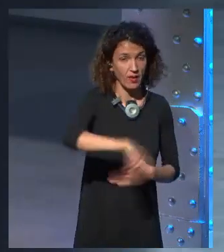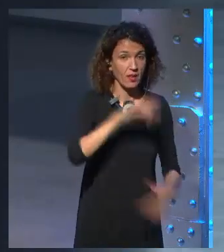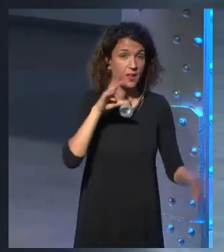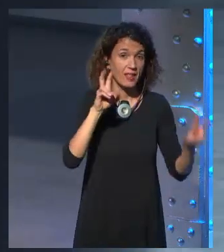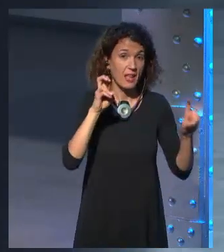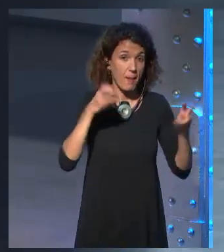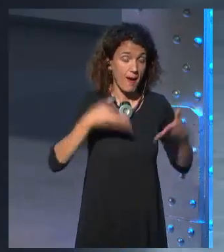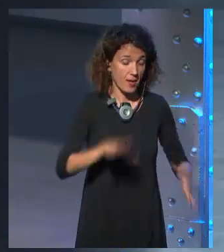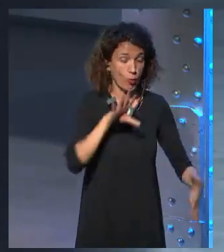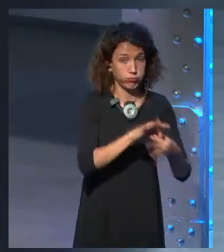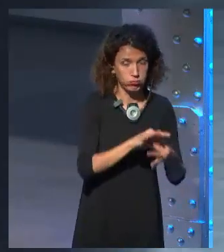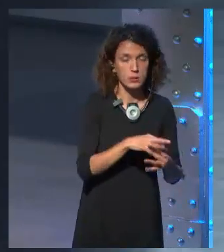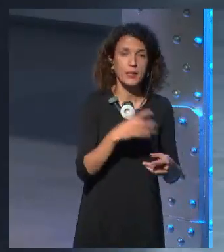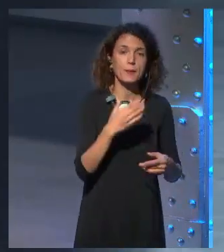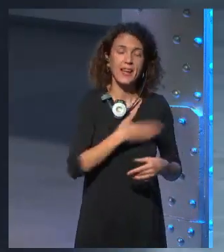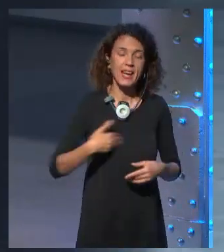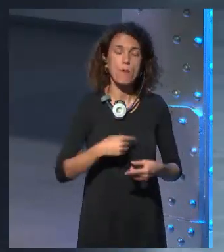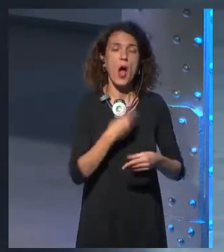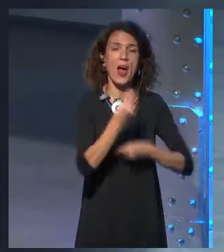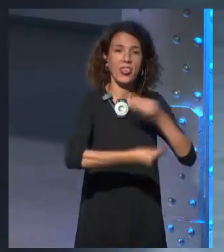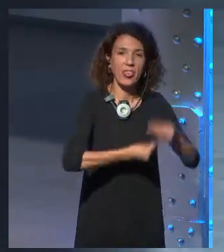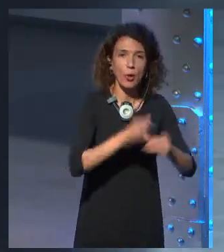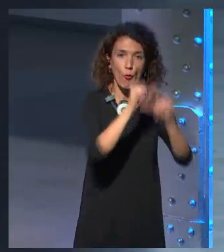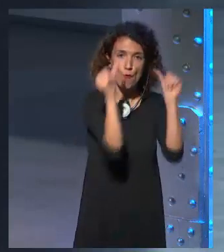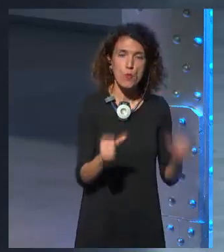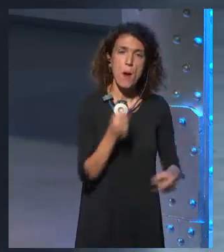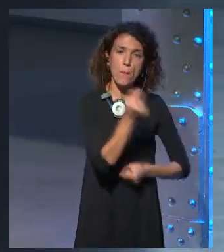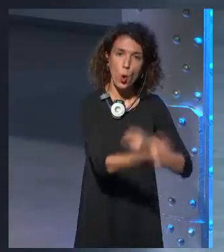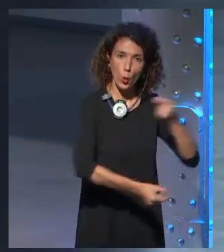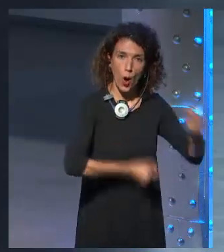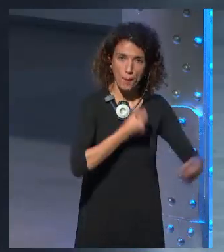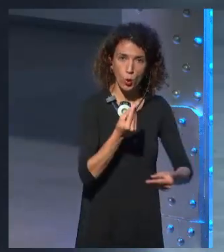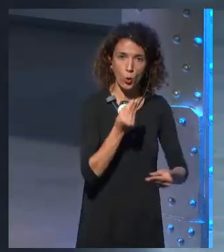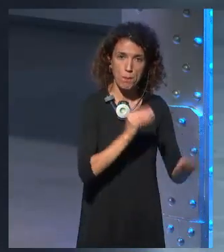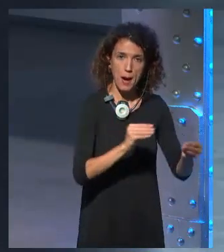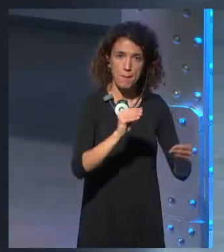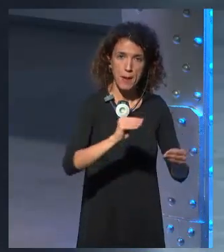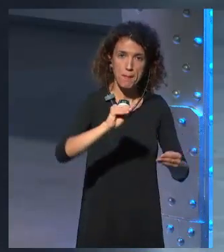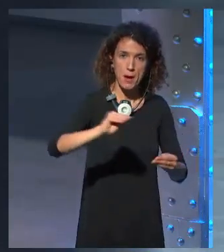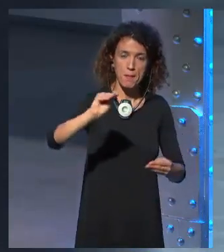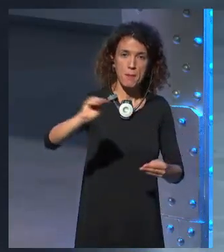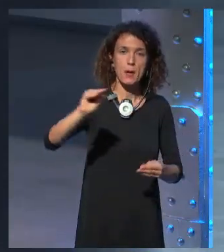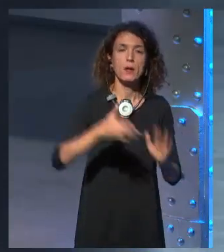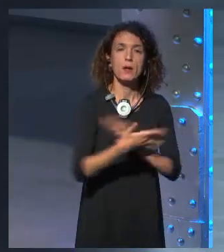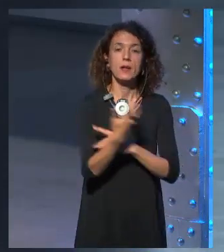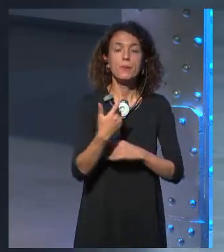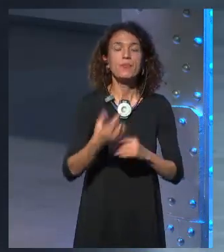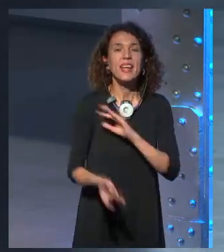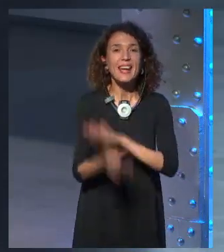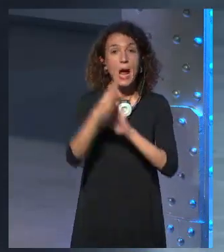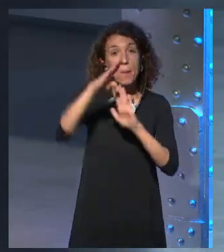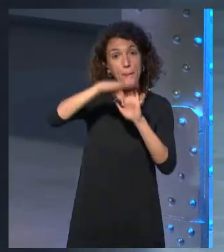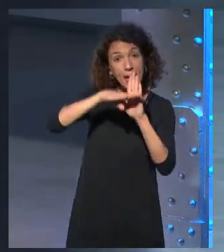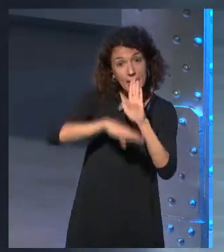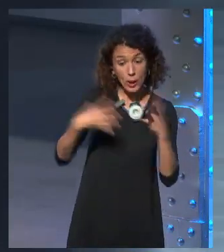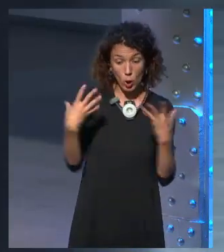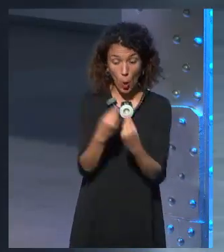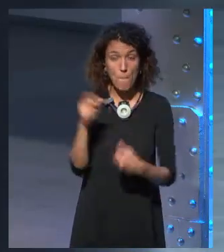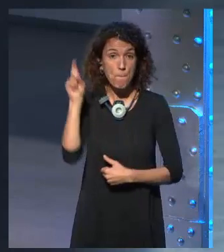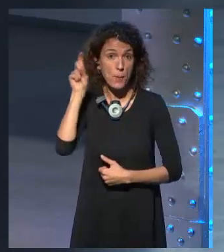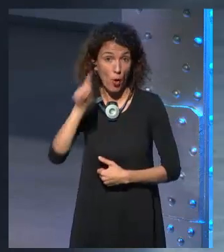our cities, is that we're actually building the playlists with our teachers, that enable the teachers to do one portion of